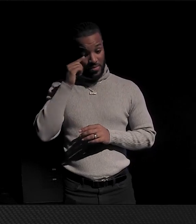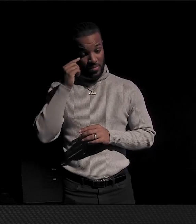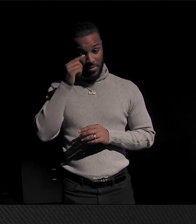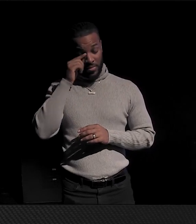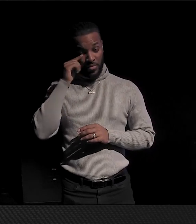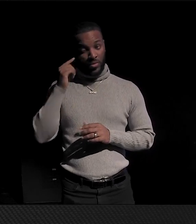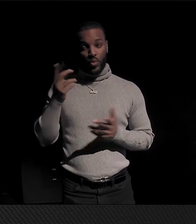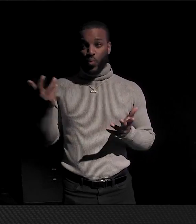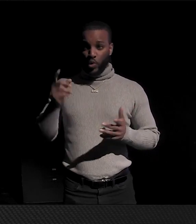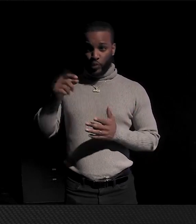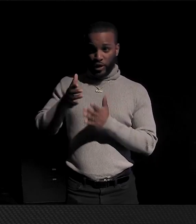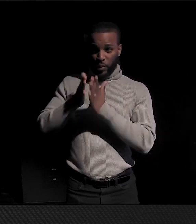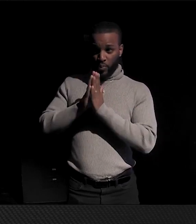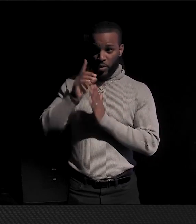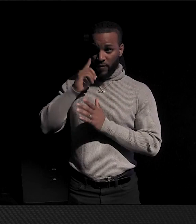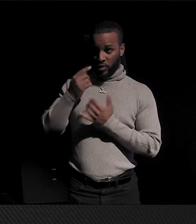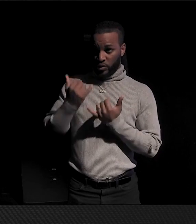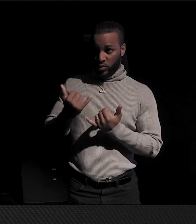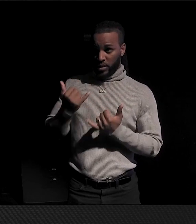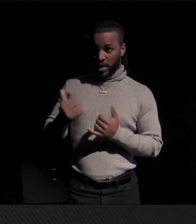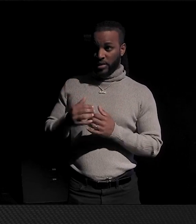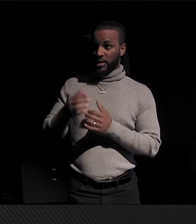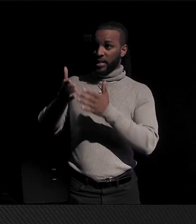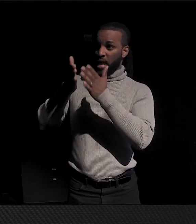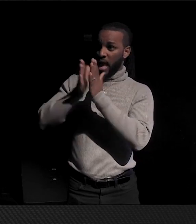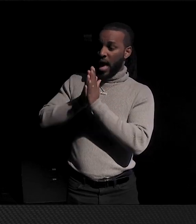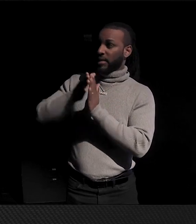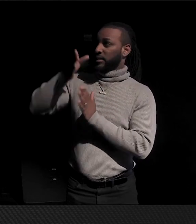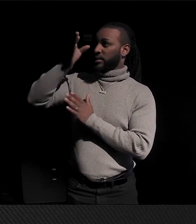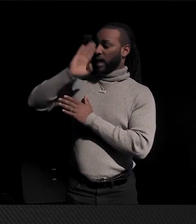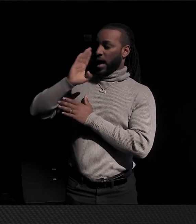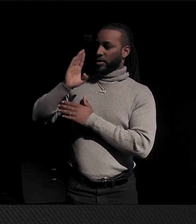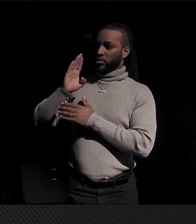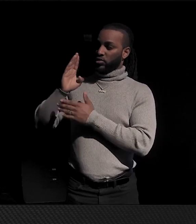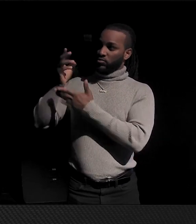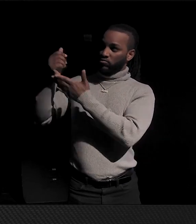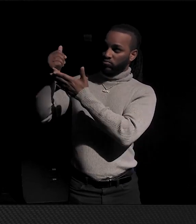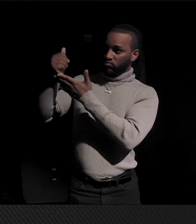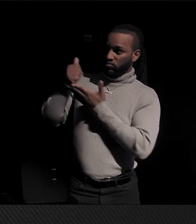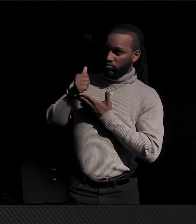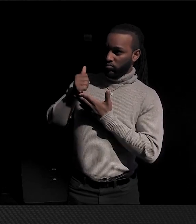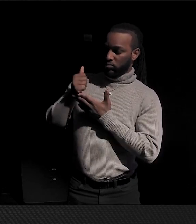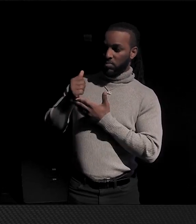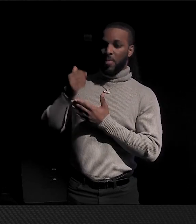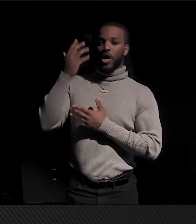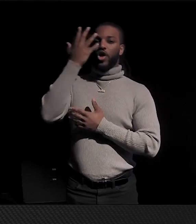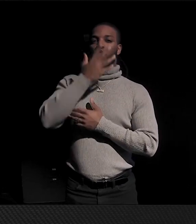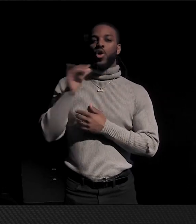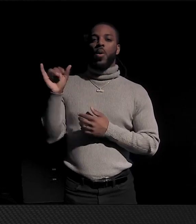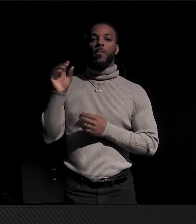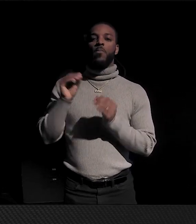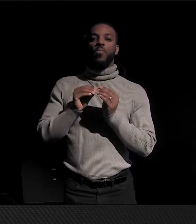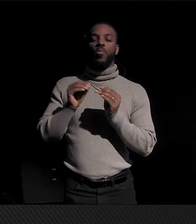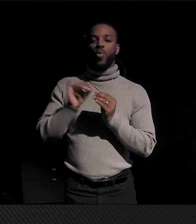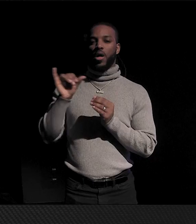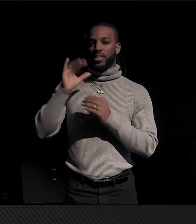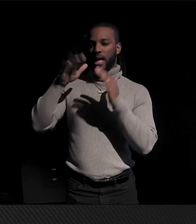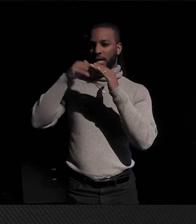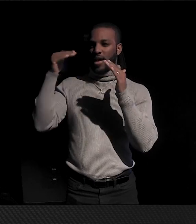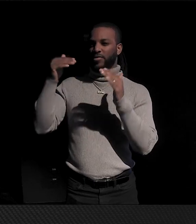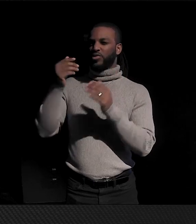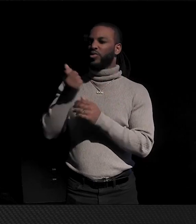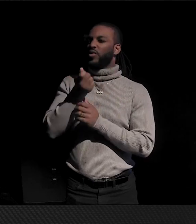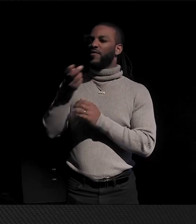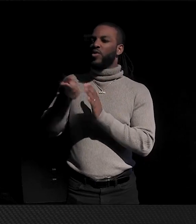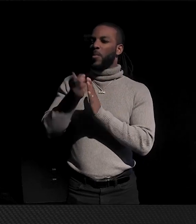What do you need to pray for today? There, you want to ask God to intercede on your behalf to make it look more like heaven. Let's take just a few moments and